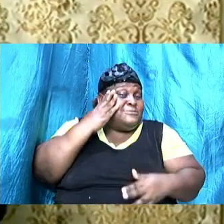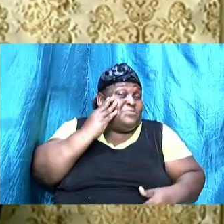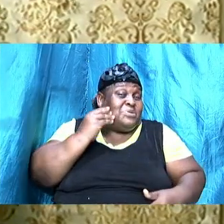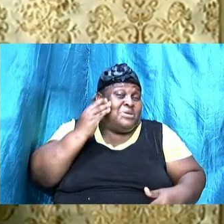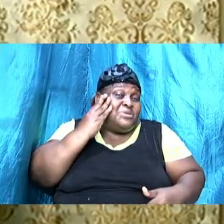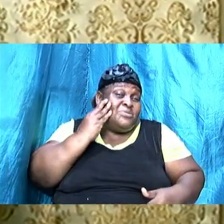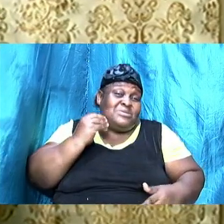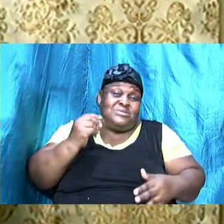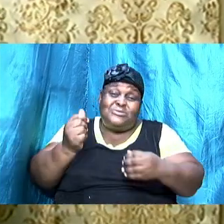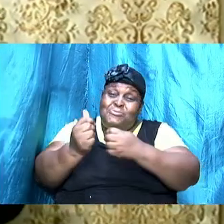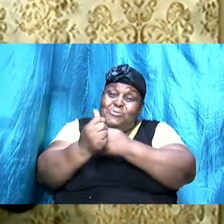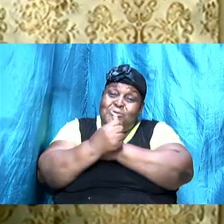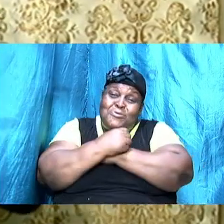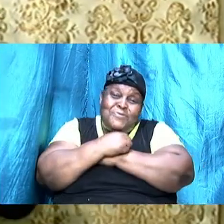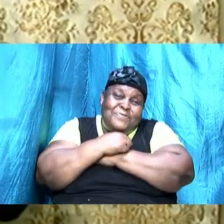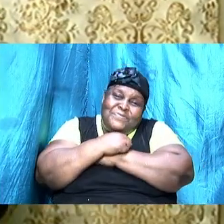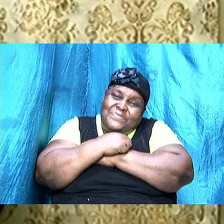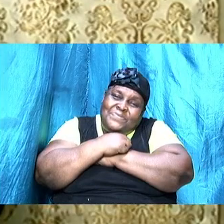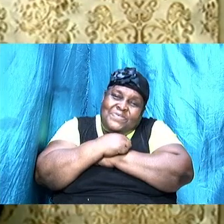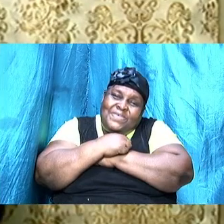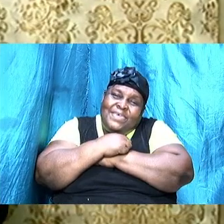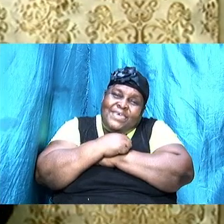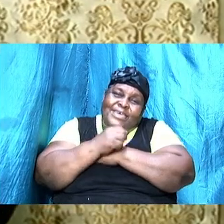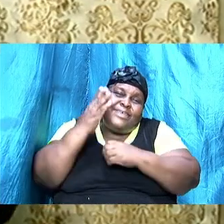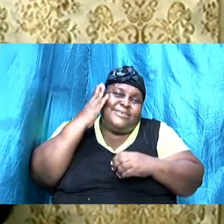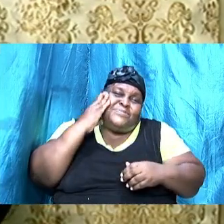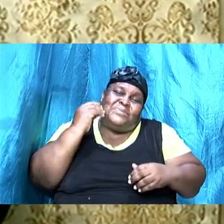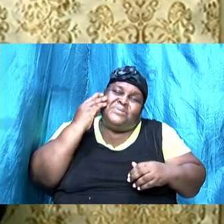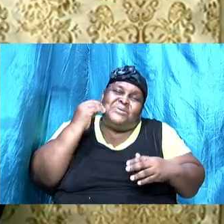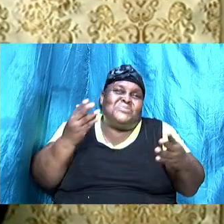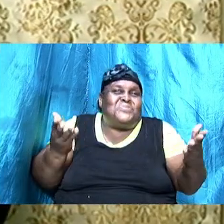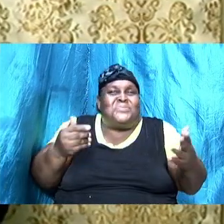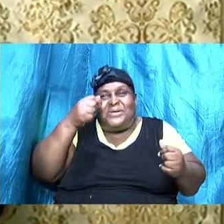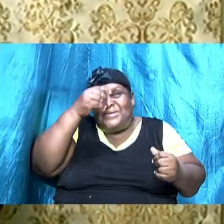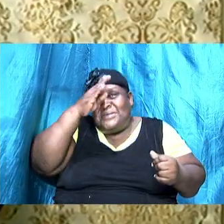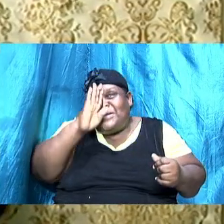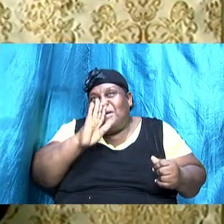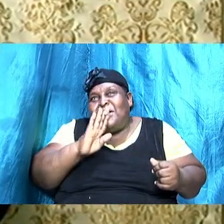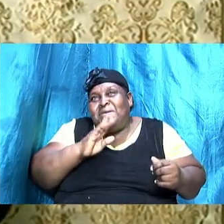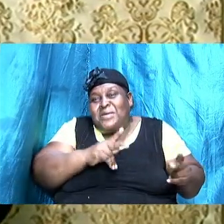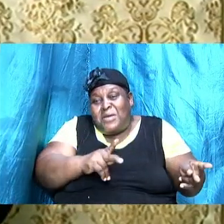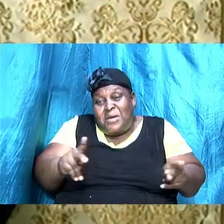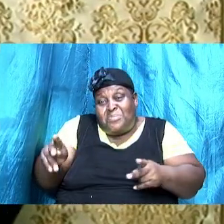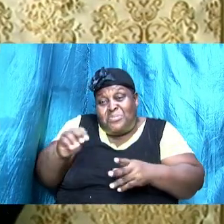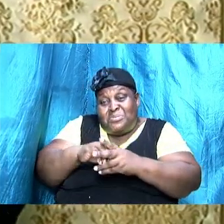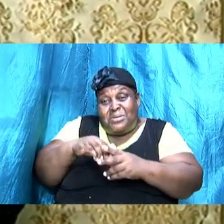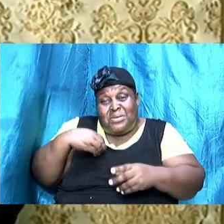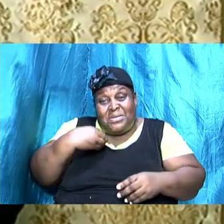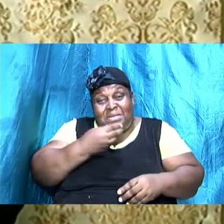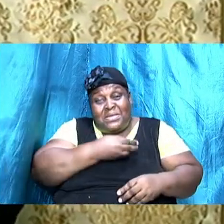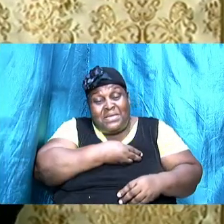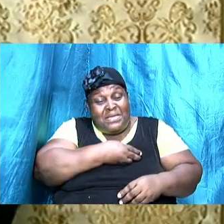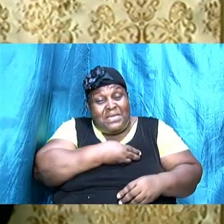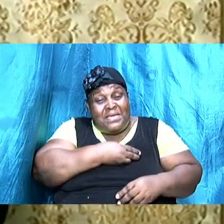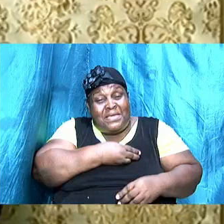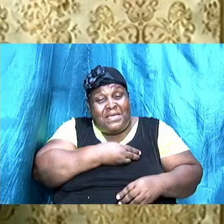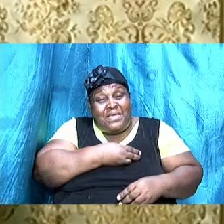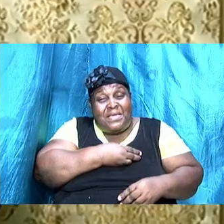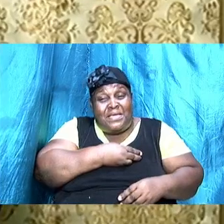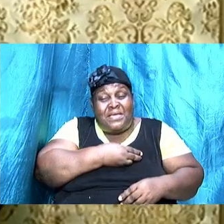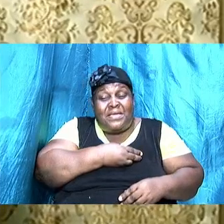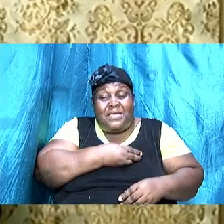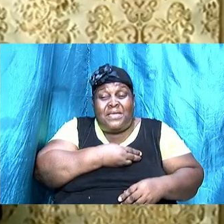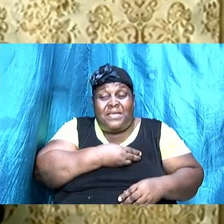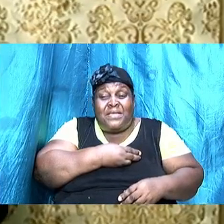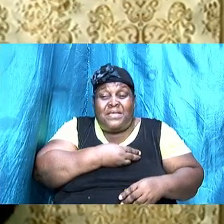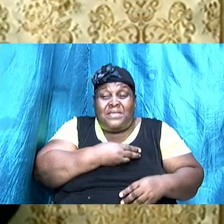all experience what God has placed in us, the attraction that a man has for a woman and a woman has